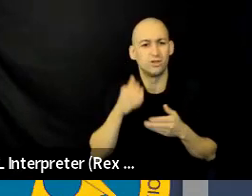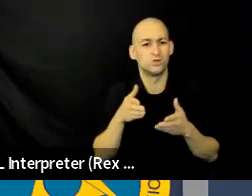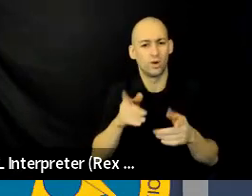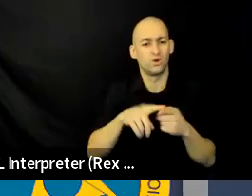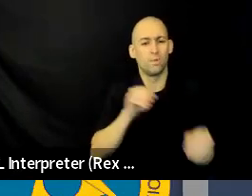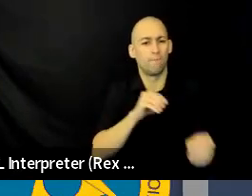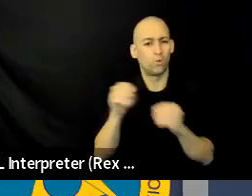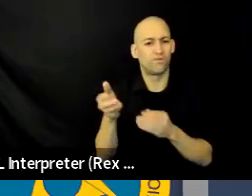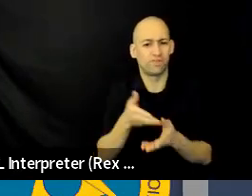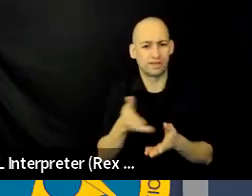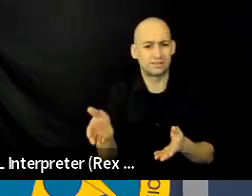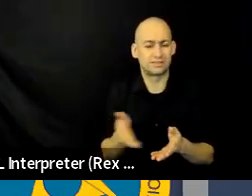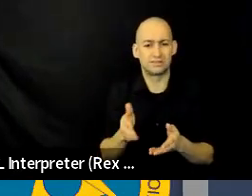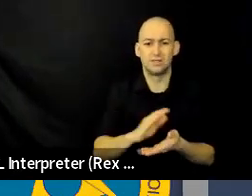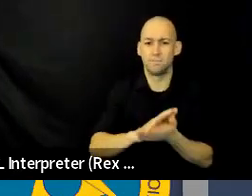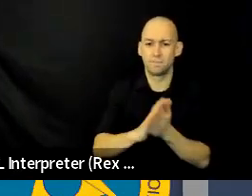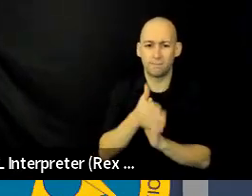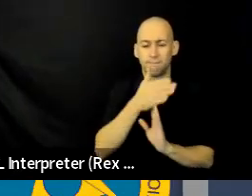to a better resolution?